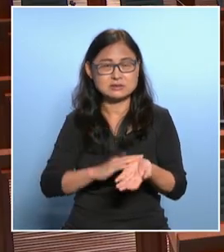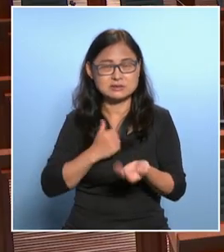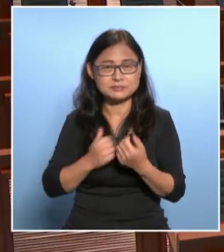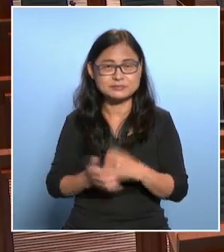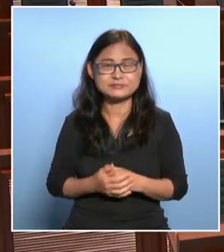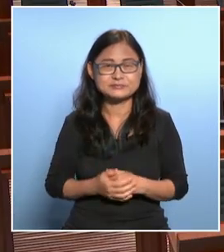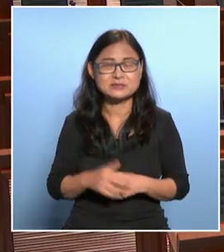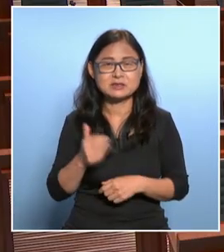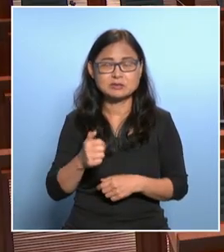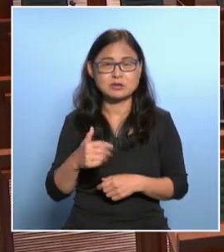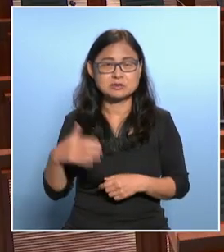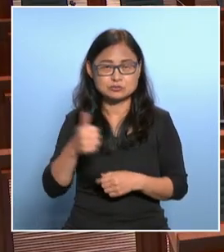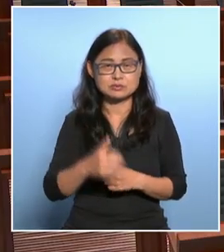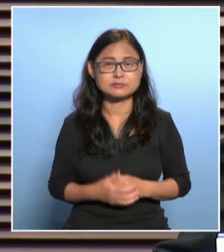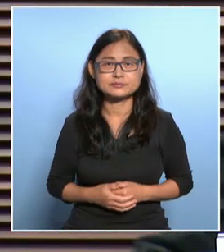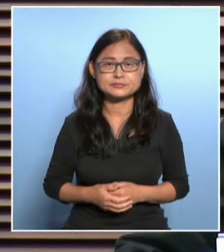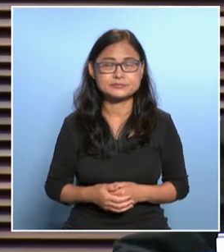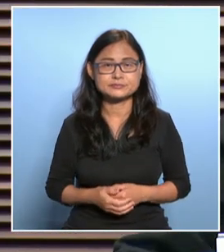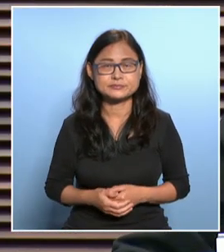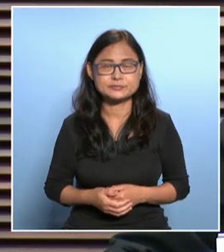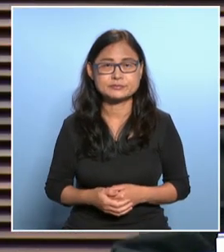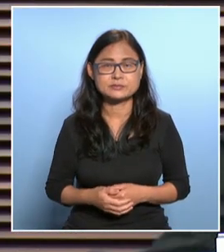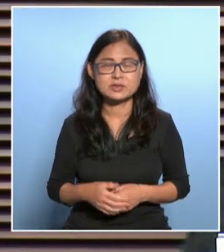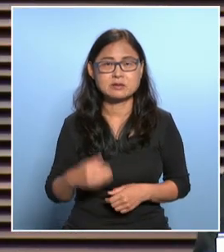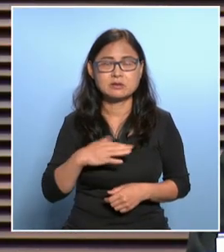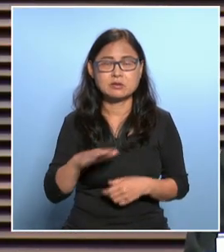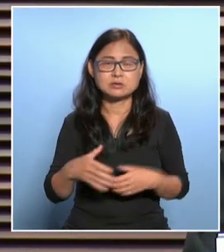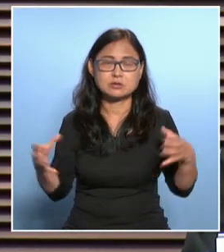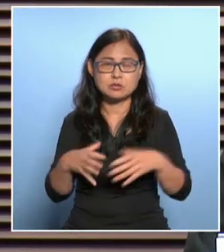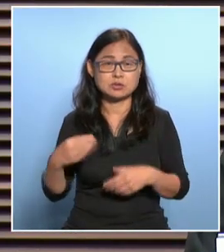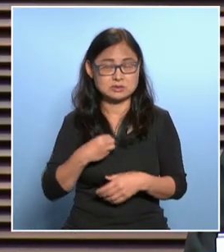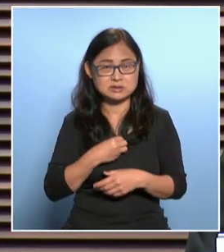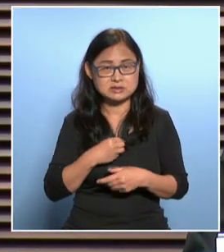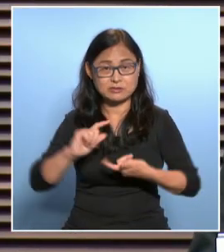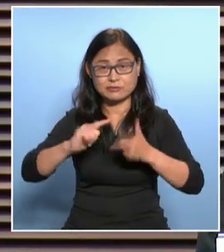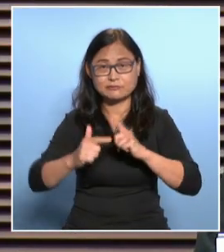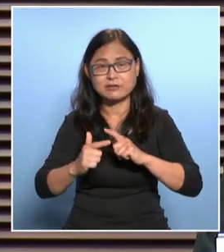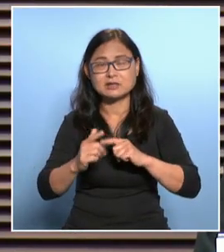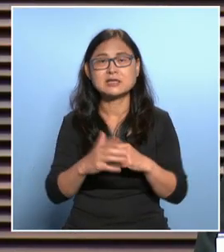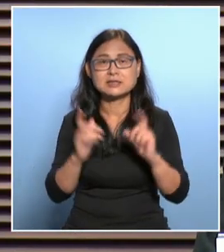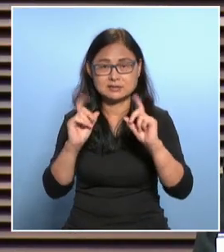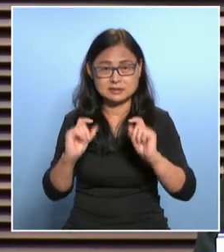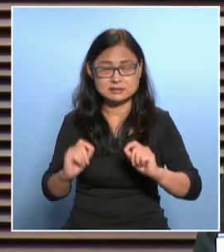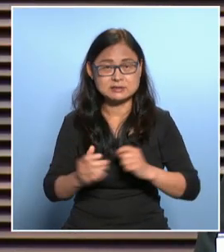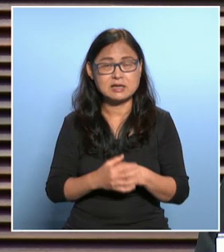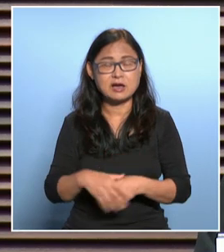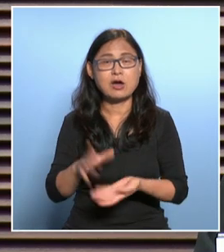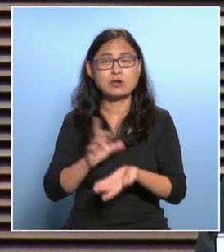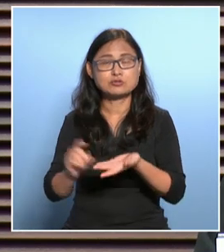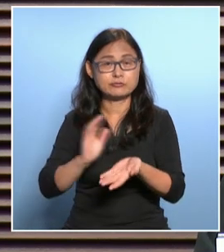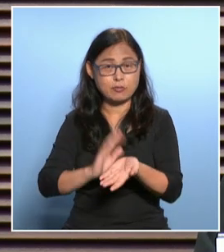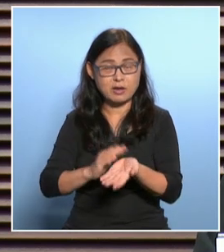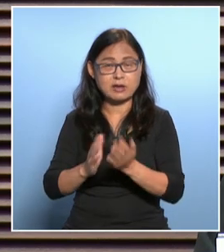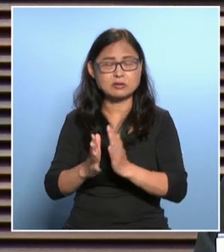Oh, first, I'll invite Dr. Wong to take your questions. Thank you, Chair. Under the co-care service model,